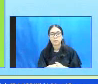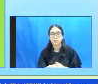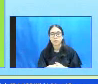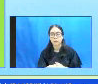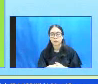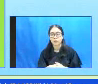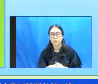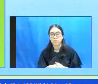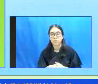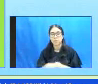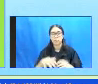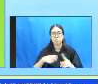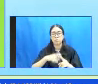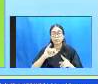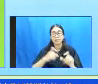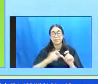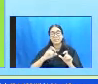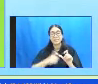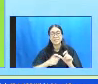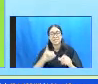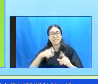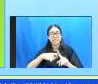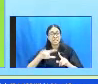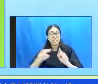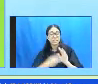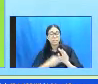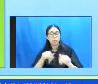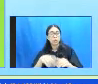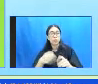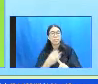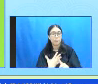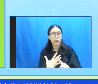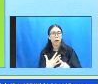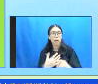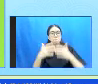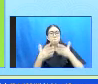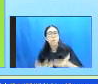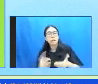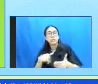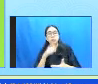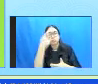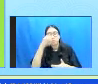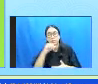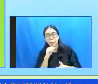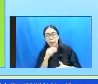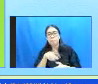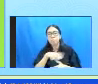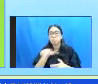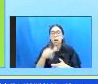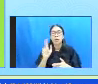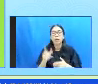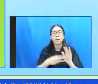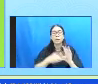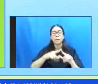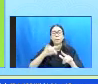disproportionately impacted already those who are economically and socially marginalized, and particularly in Asia. And we know this amounts